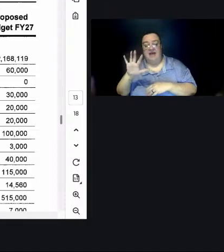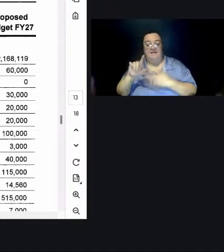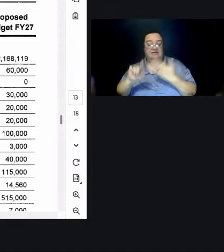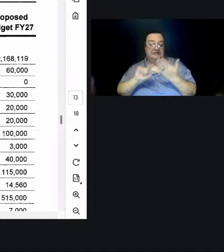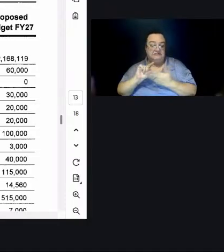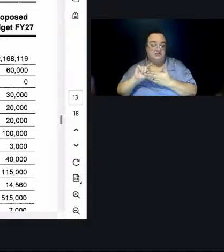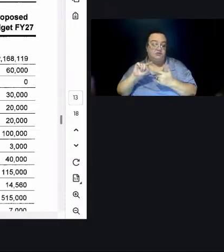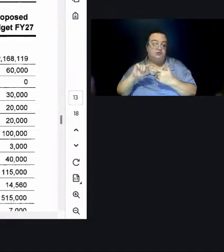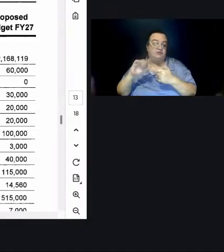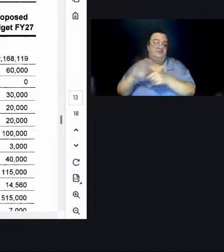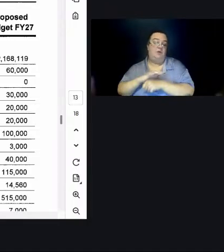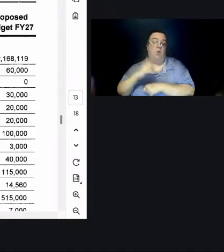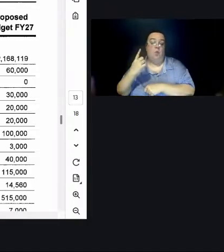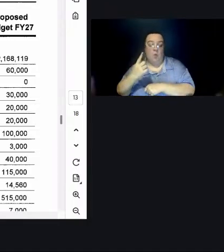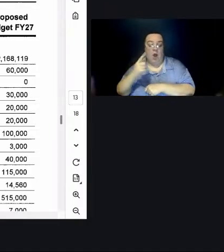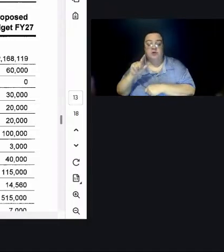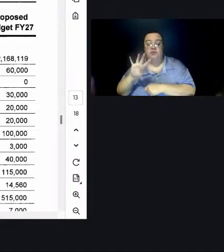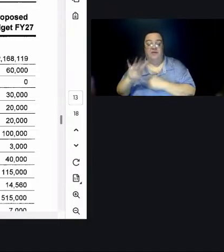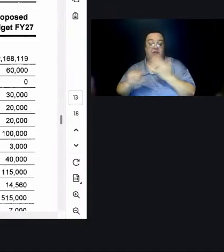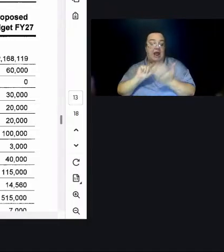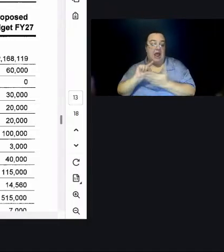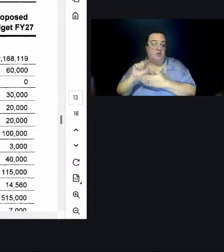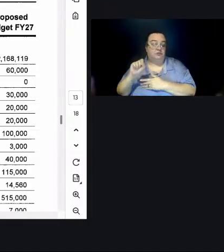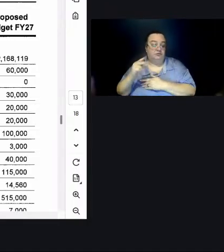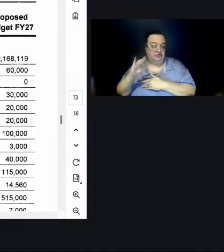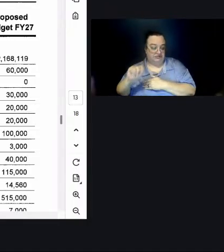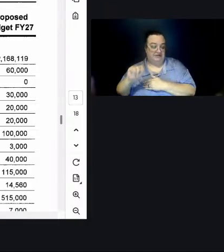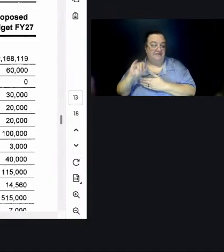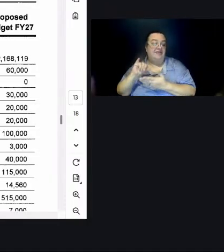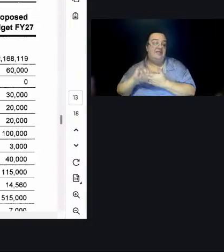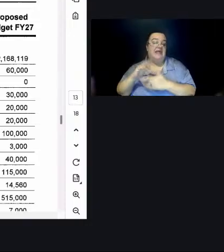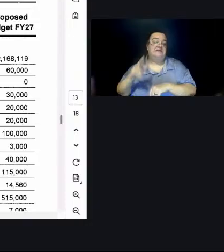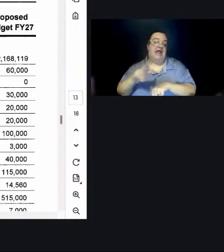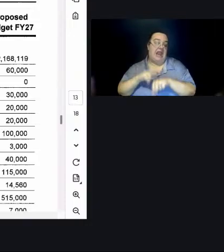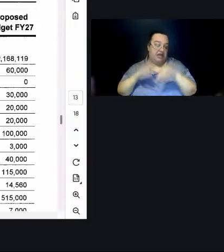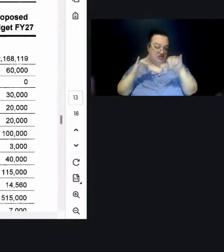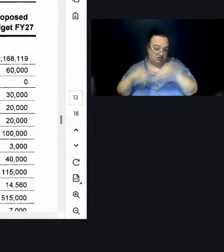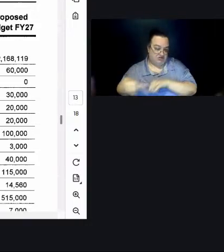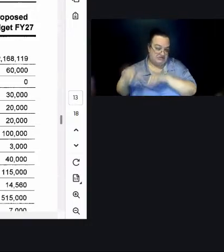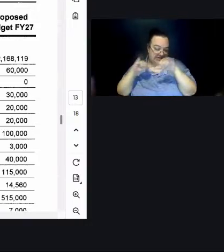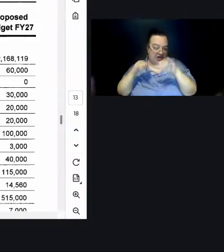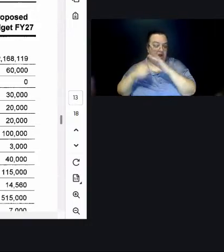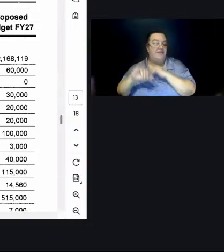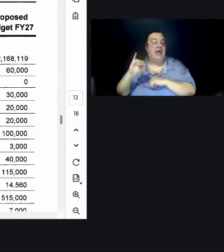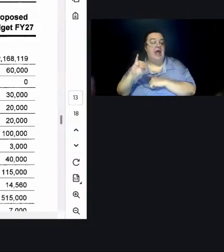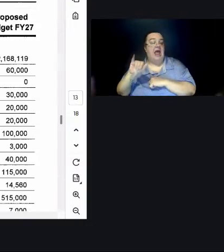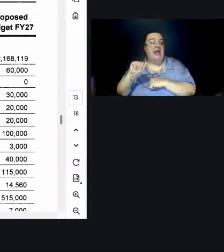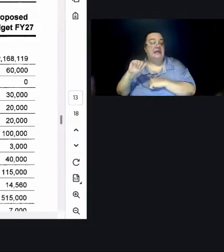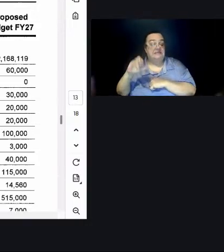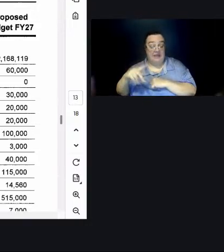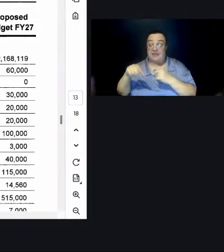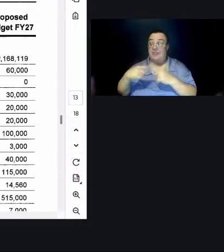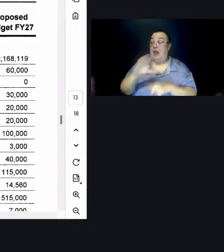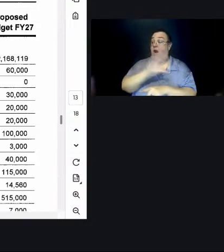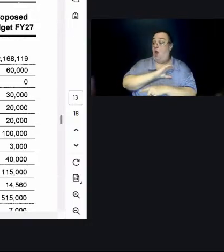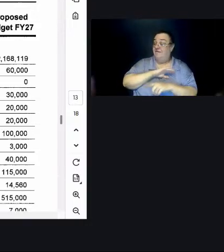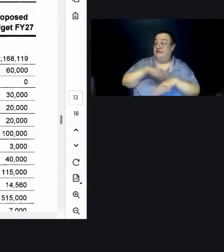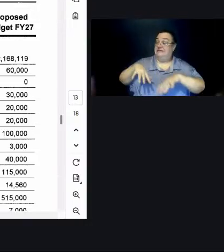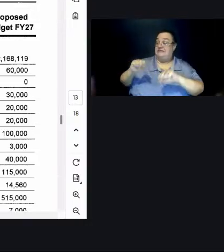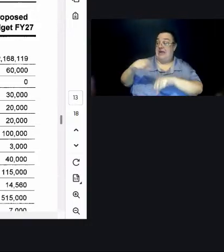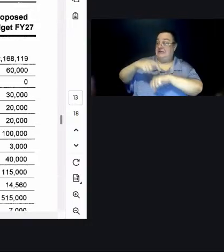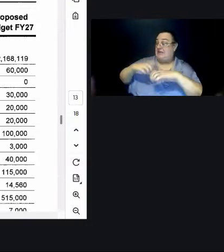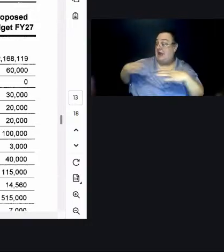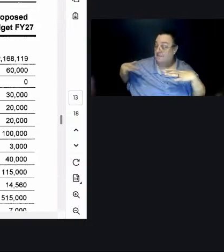24-hour shift. That's a national standard under the IACP. When our officers take leave and things of that nature and we're